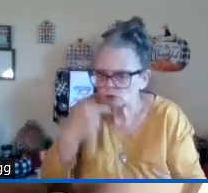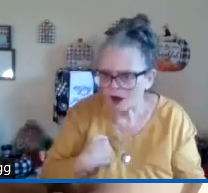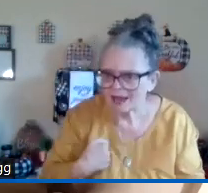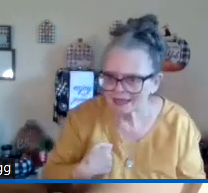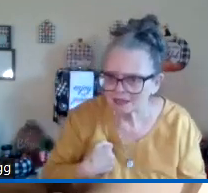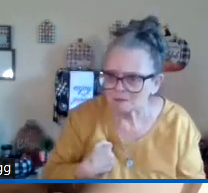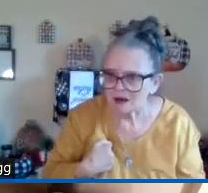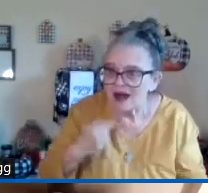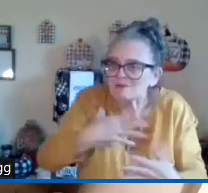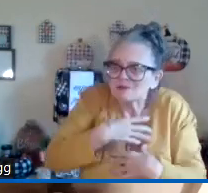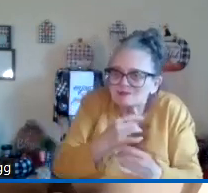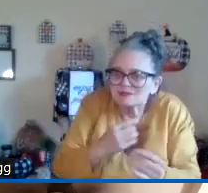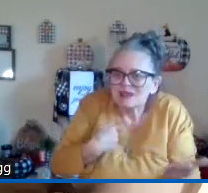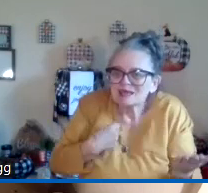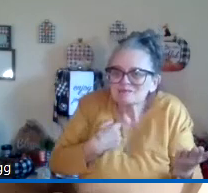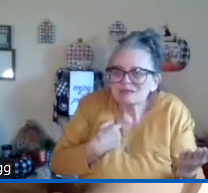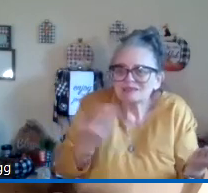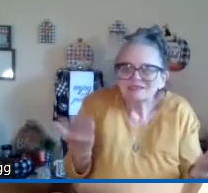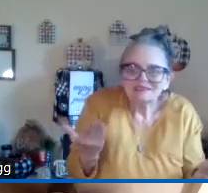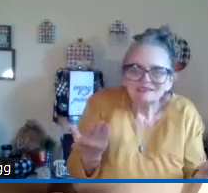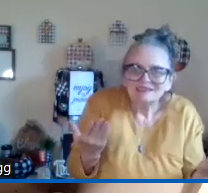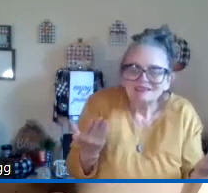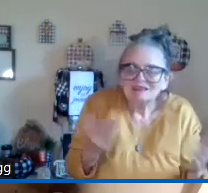and the wicked.